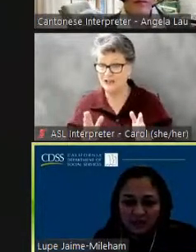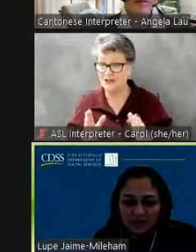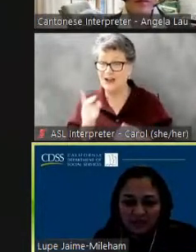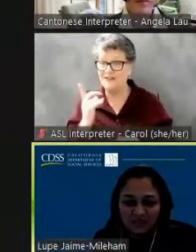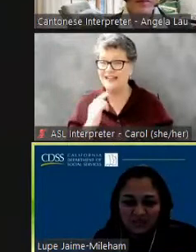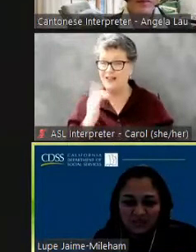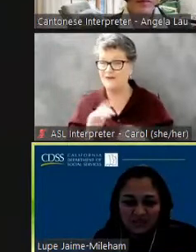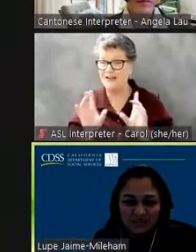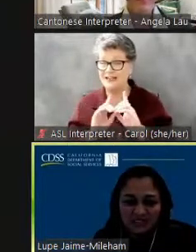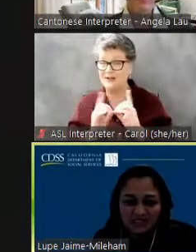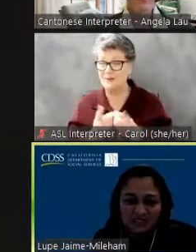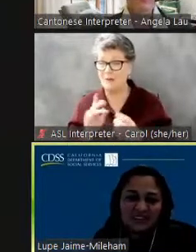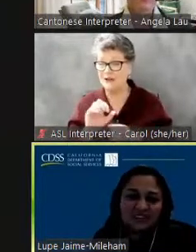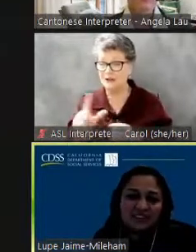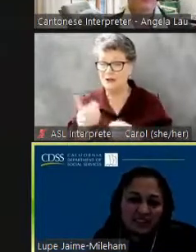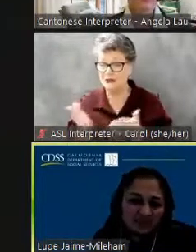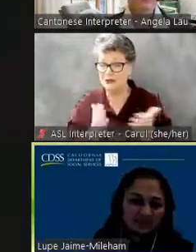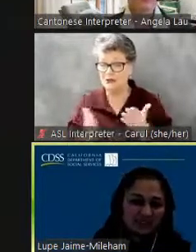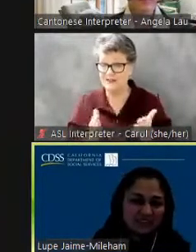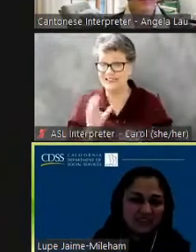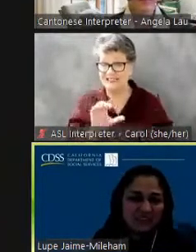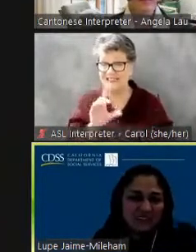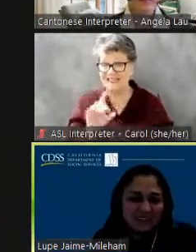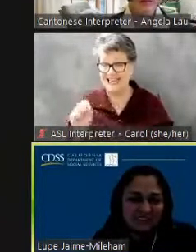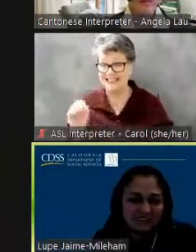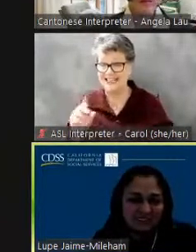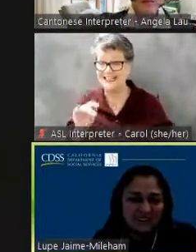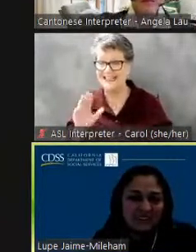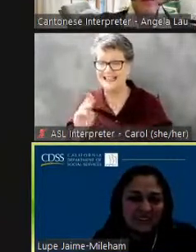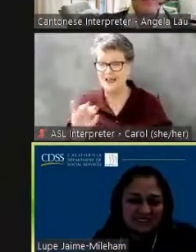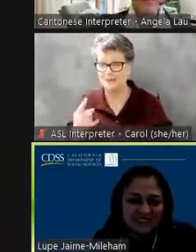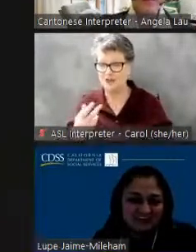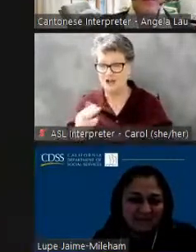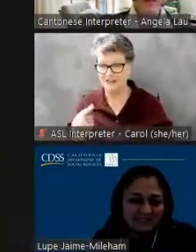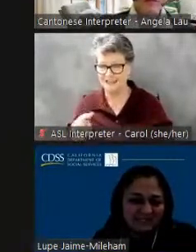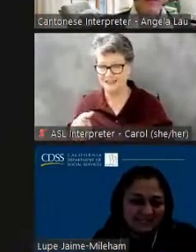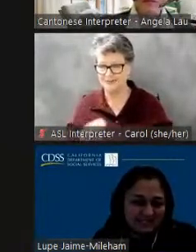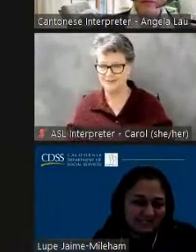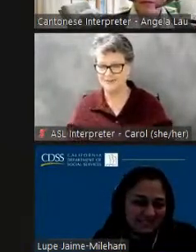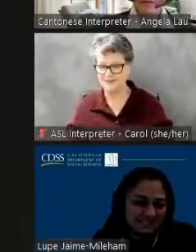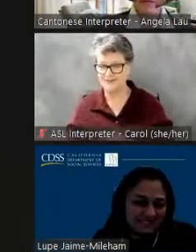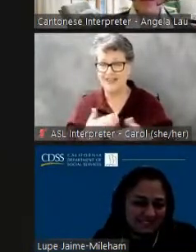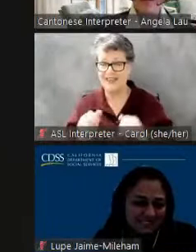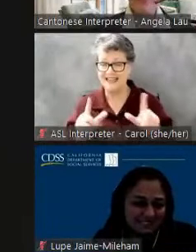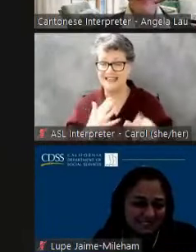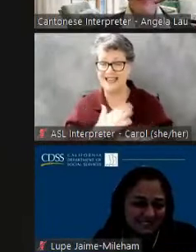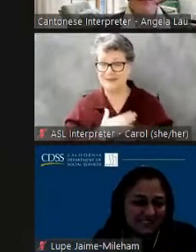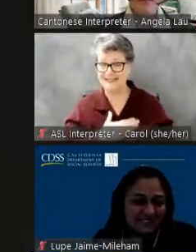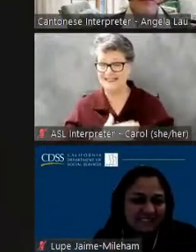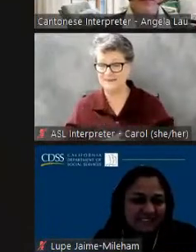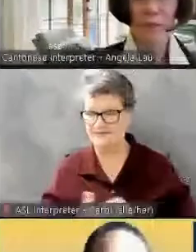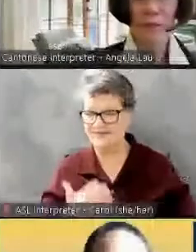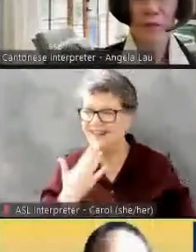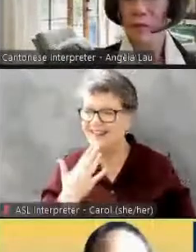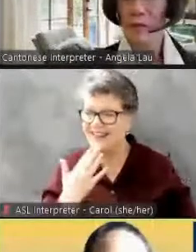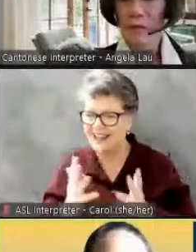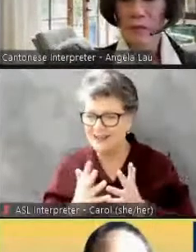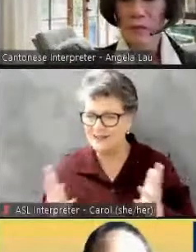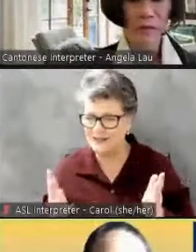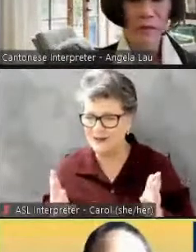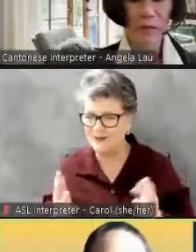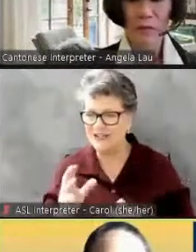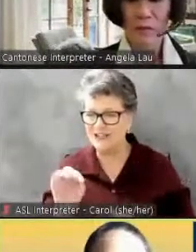California Department of Social Services, Director Kim Johnson. Thank you so much,